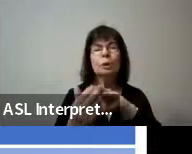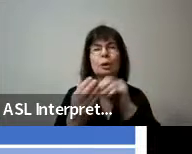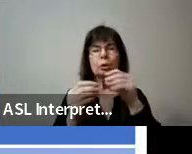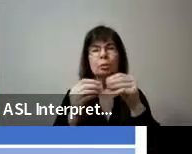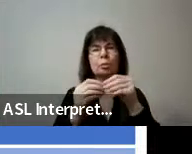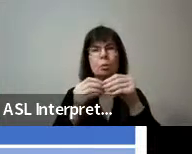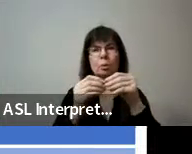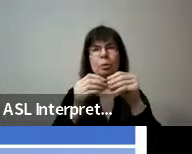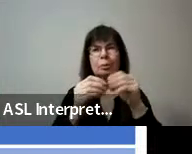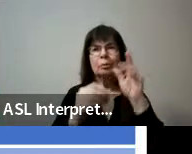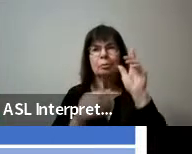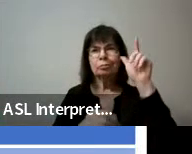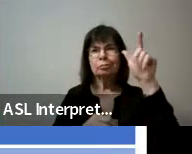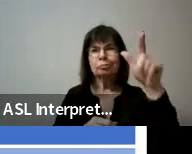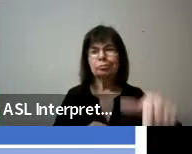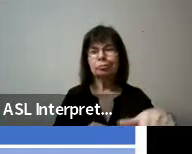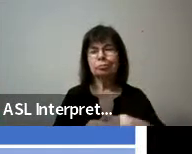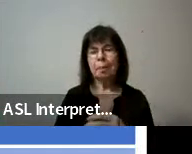months.